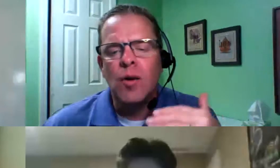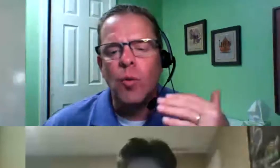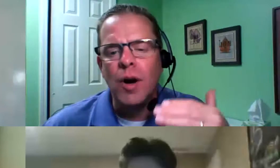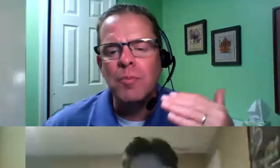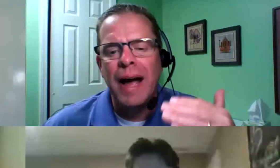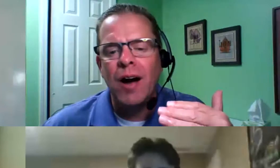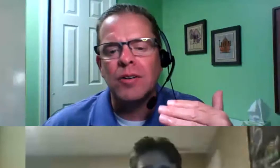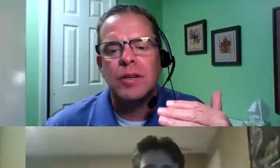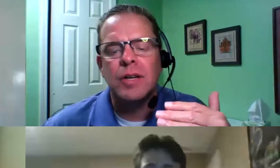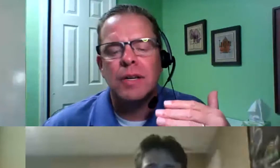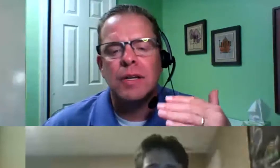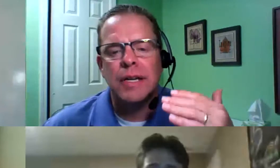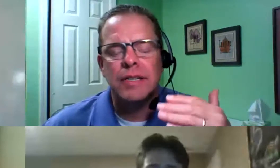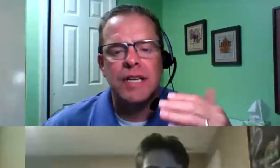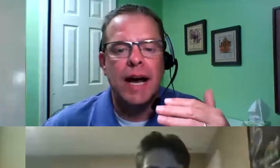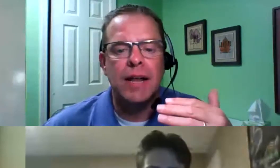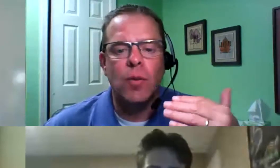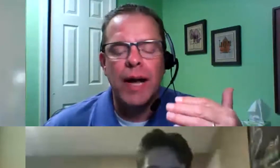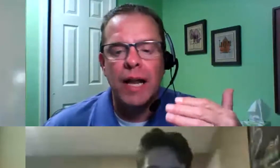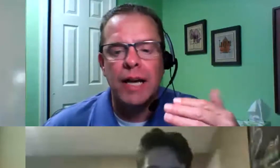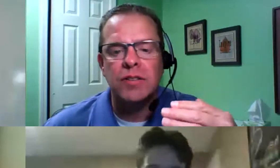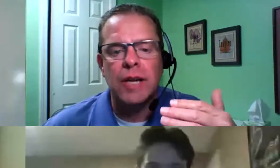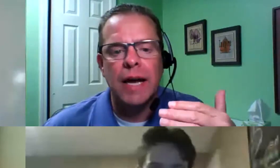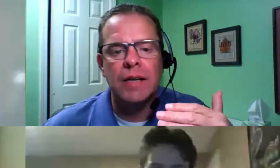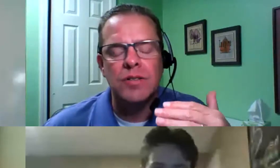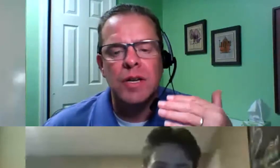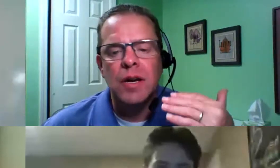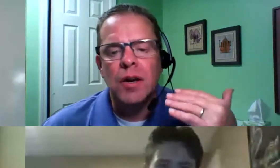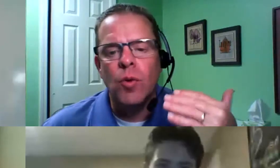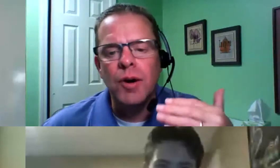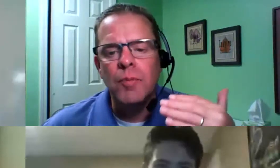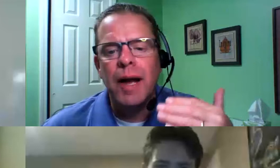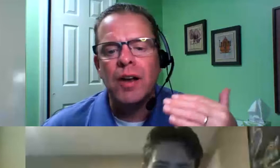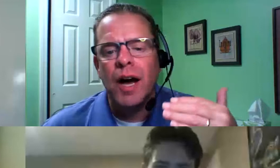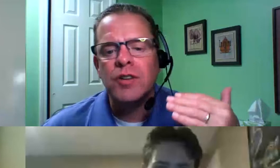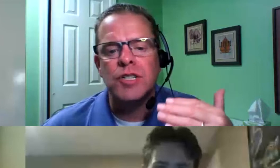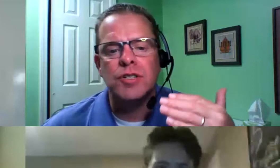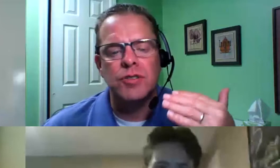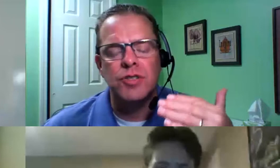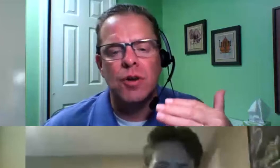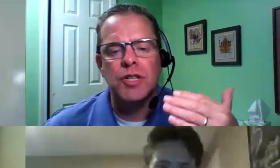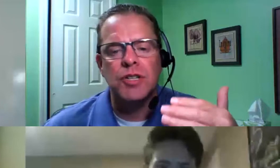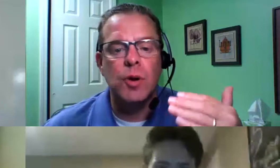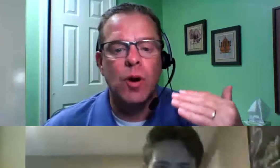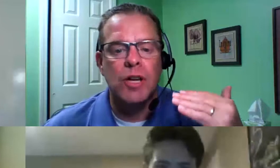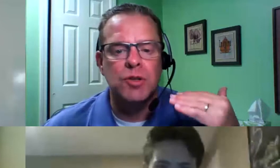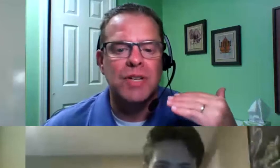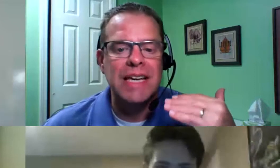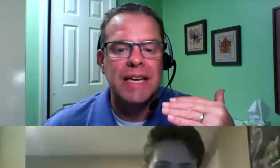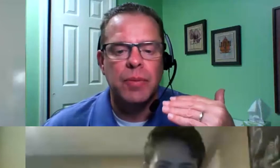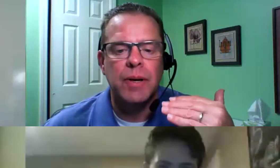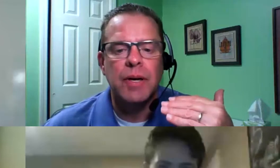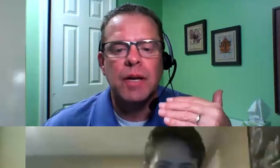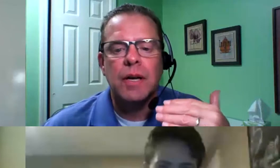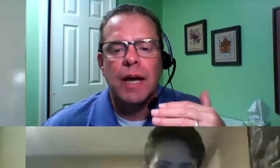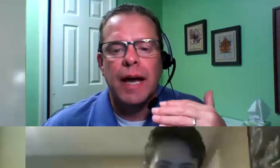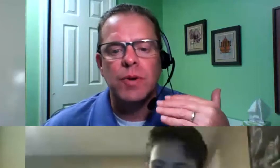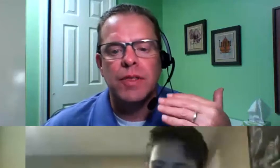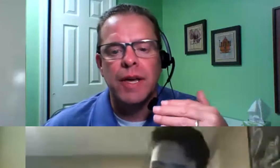is, what about NTI? The way I like to look at it is, what about non-traditional instruction do we want to